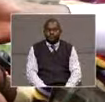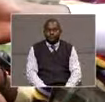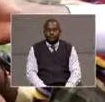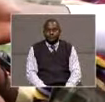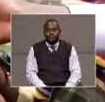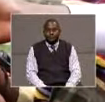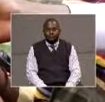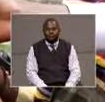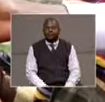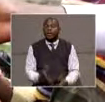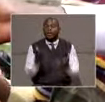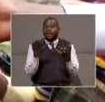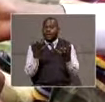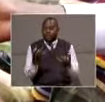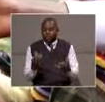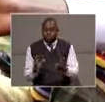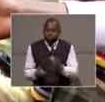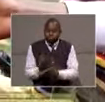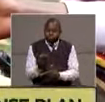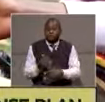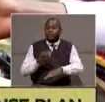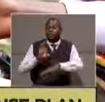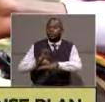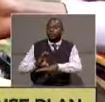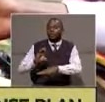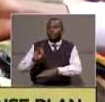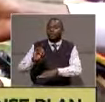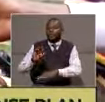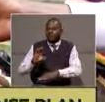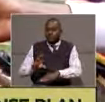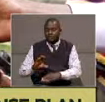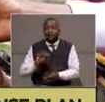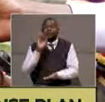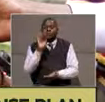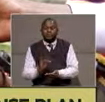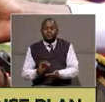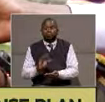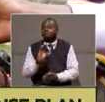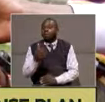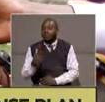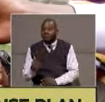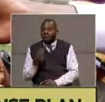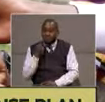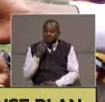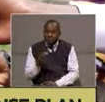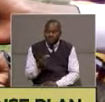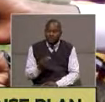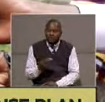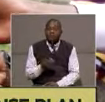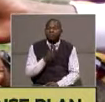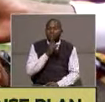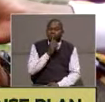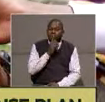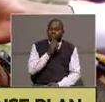Ebola outbreak in the DRC is not yet going down. So even when you see a little bit of quiet, don't